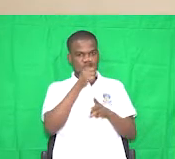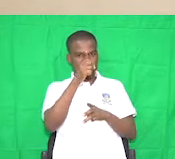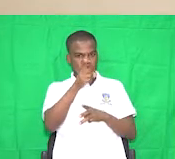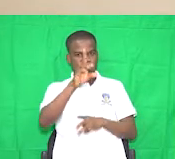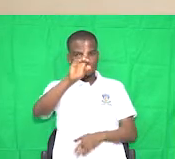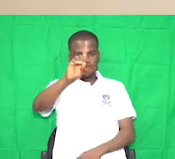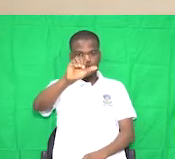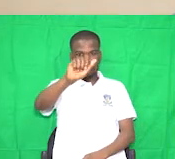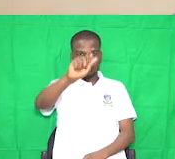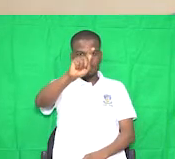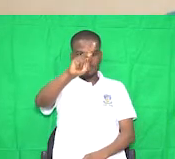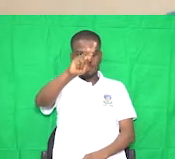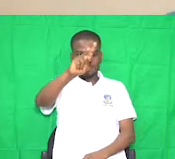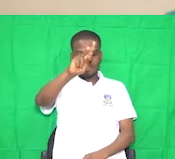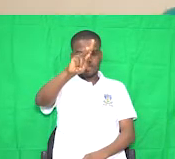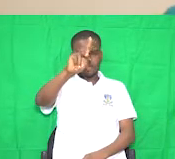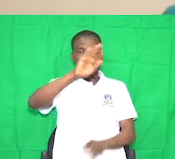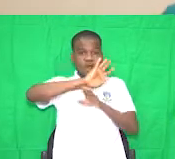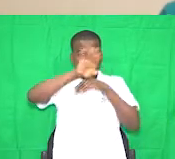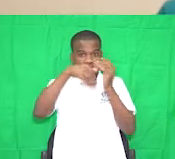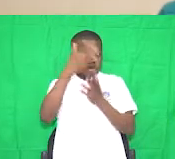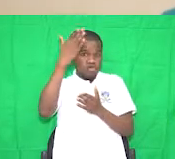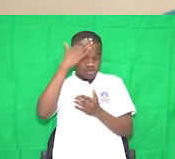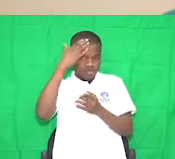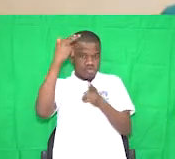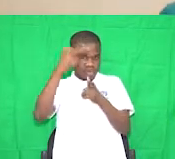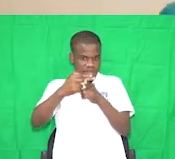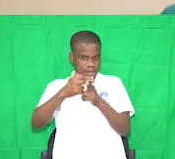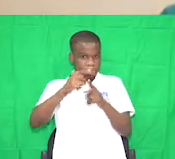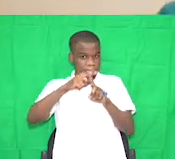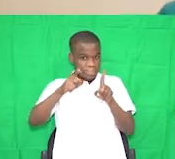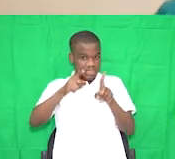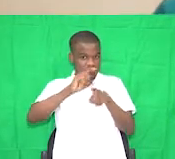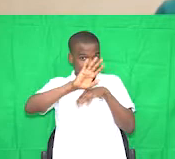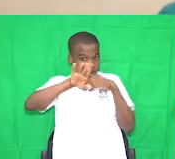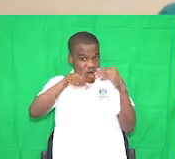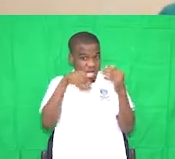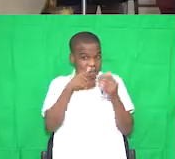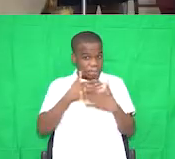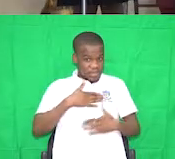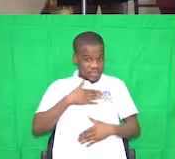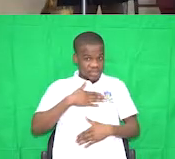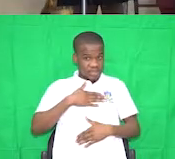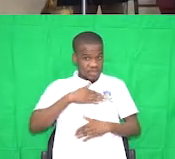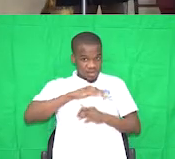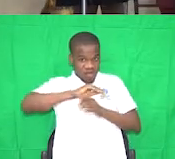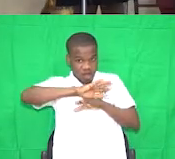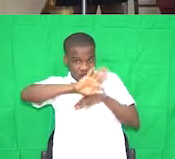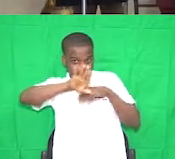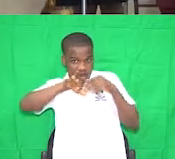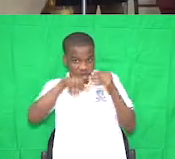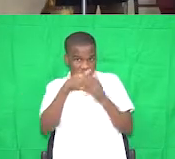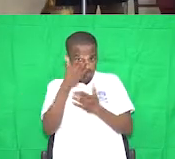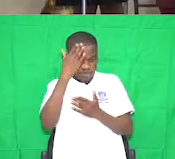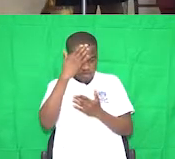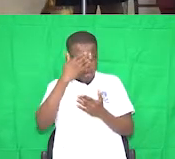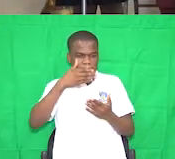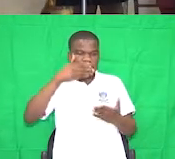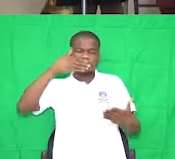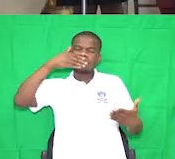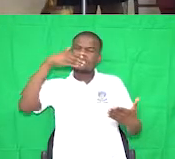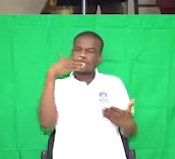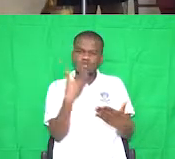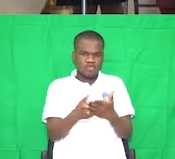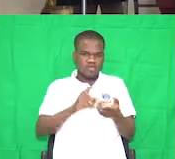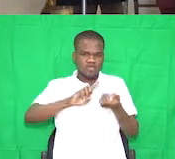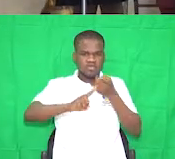Mrs. Dankwa. But to my siblings and I, you are our heroes, best friends, our prayer